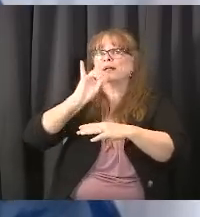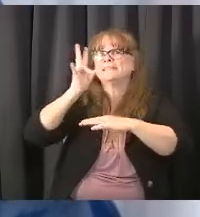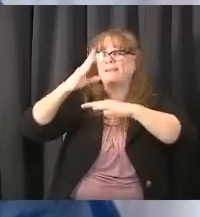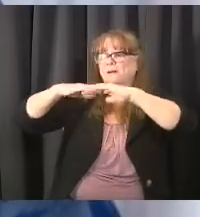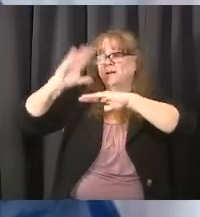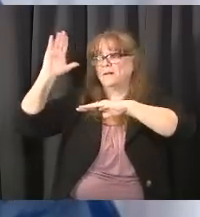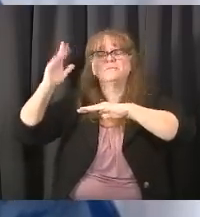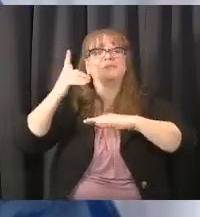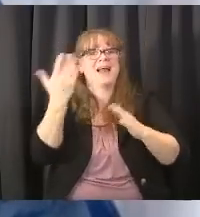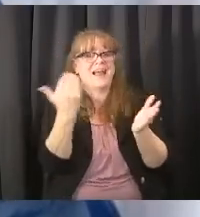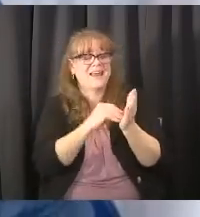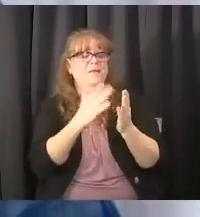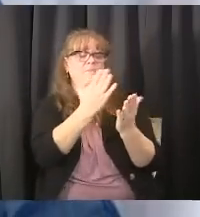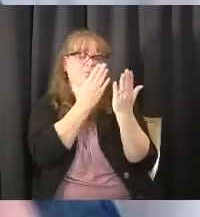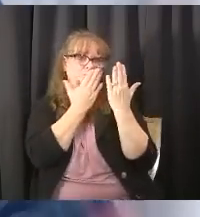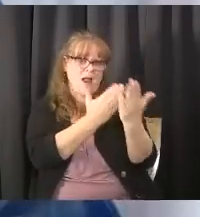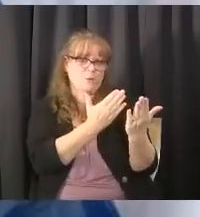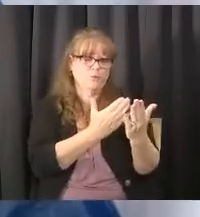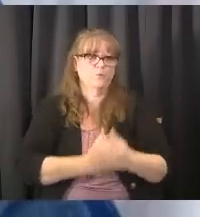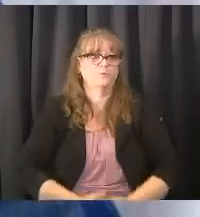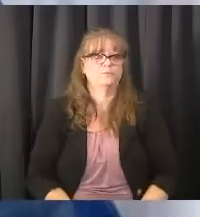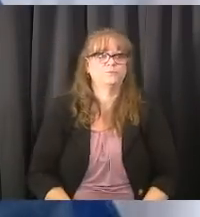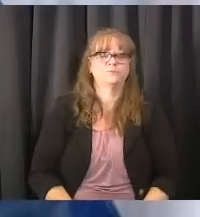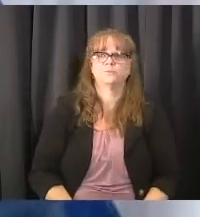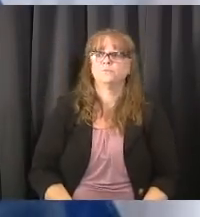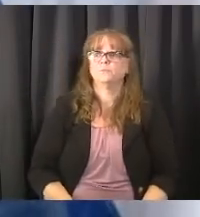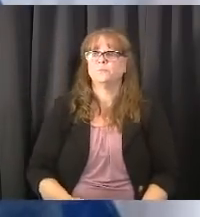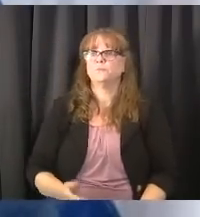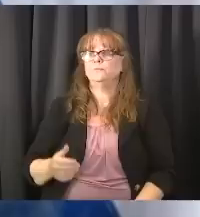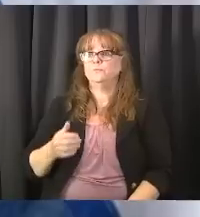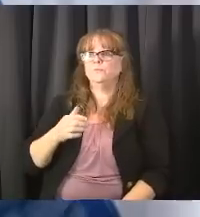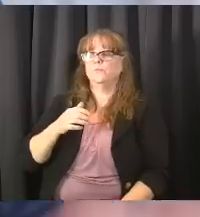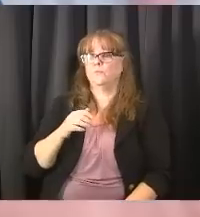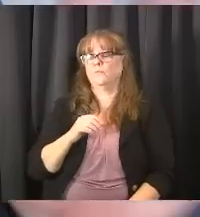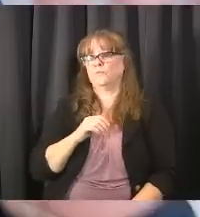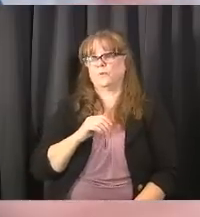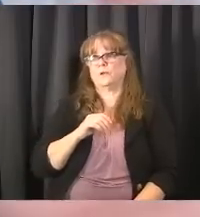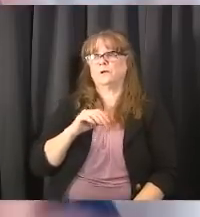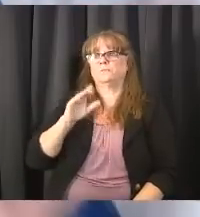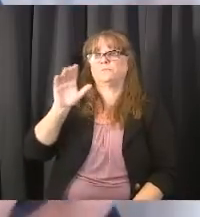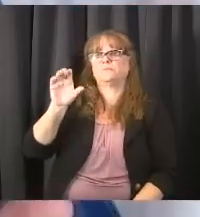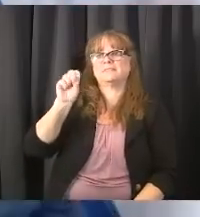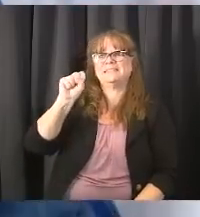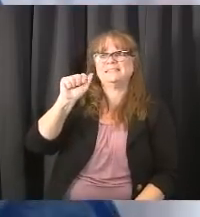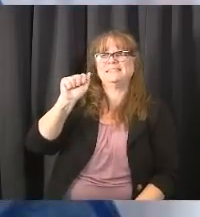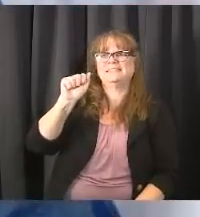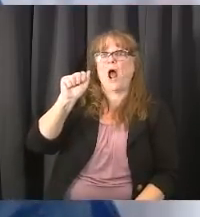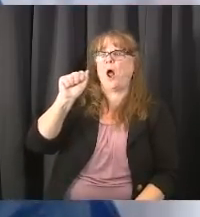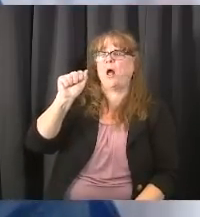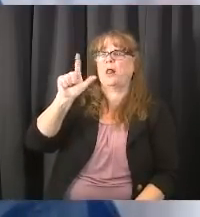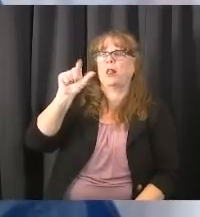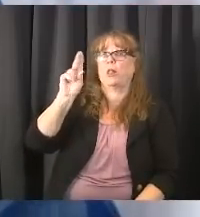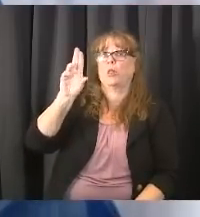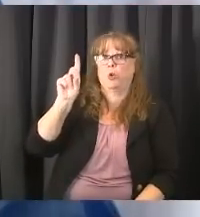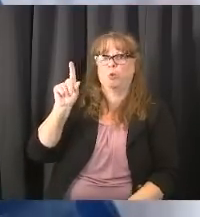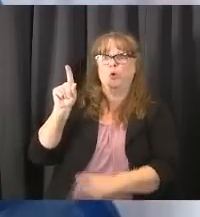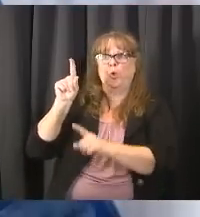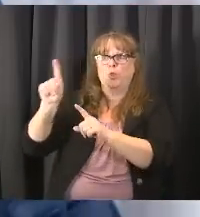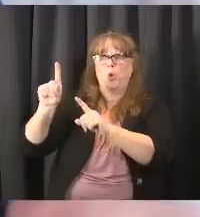I'm now pleased to turn it over to Salud. I mentioned earlier that our community health clinic partners and community